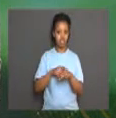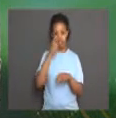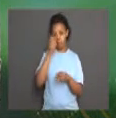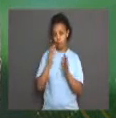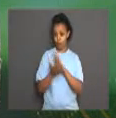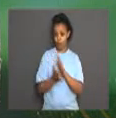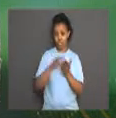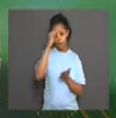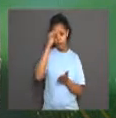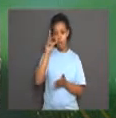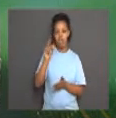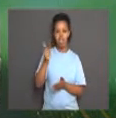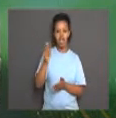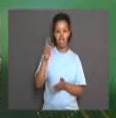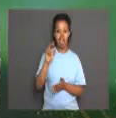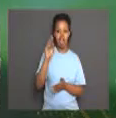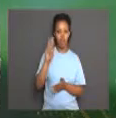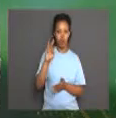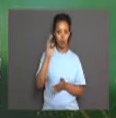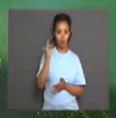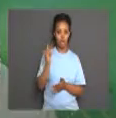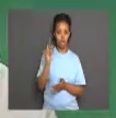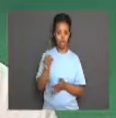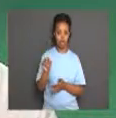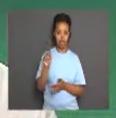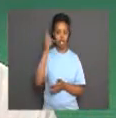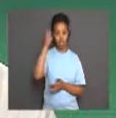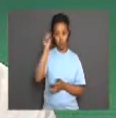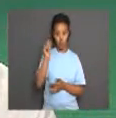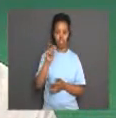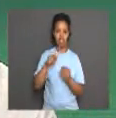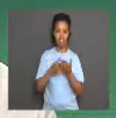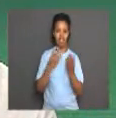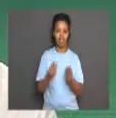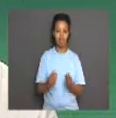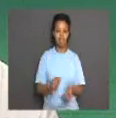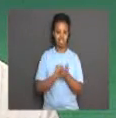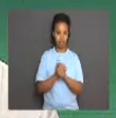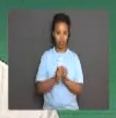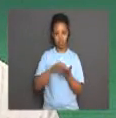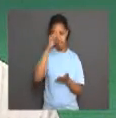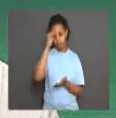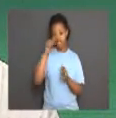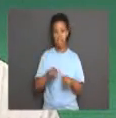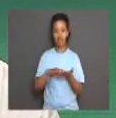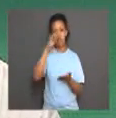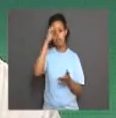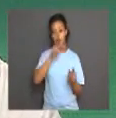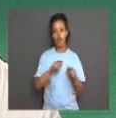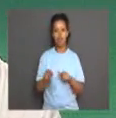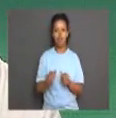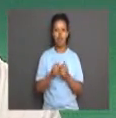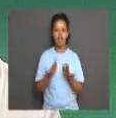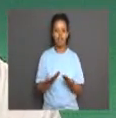about Darwinian theory of evolution. Today, we will be learning about